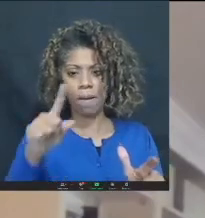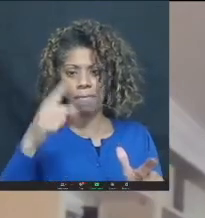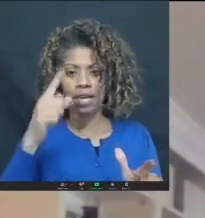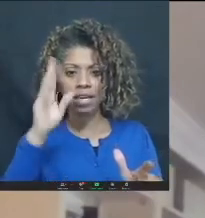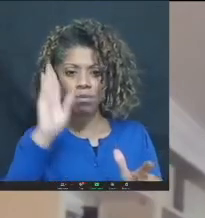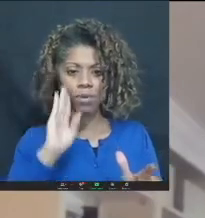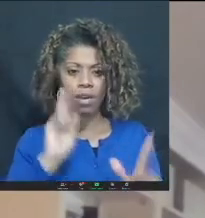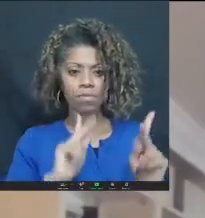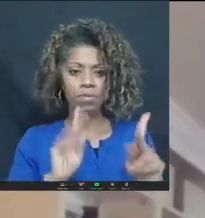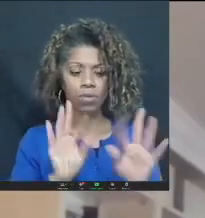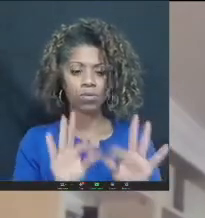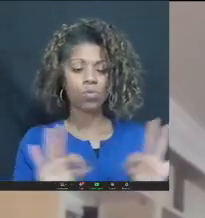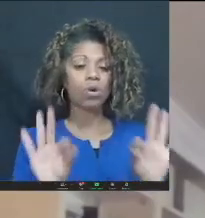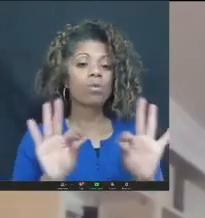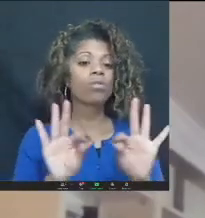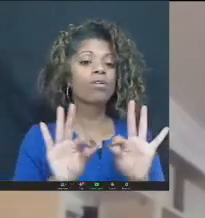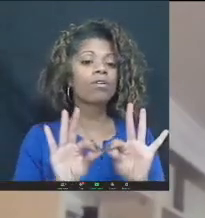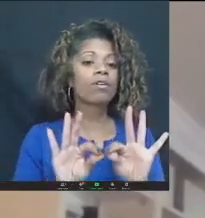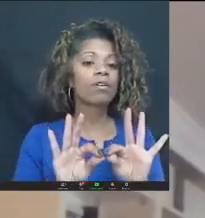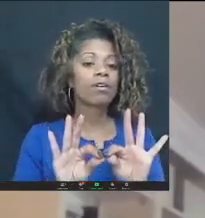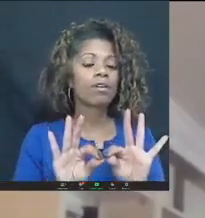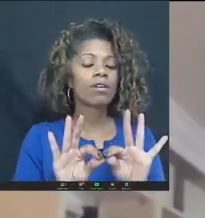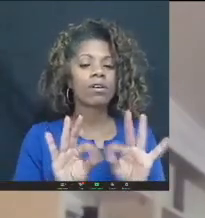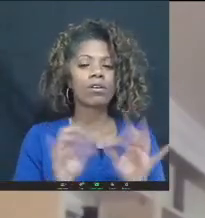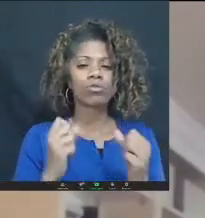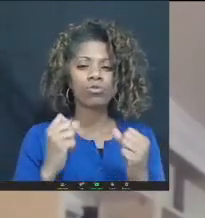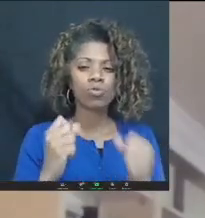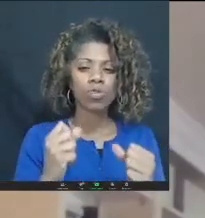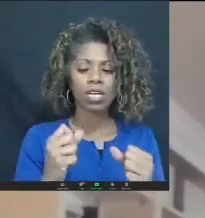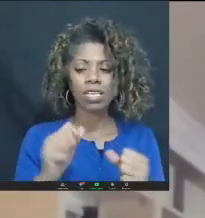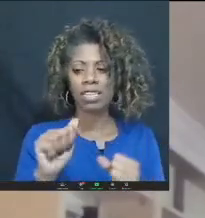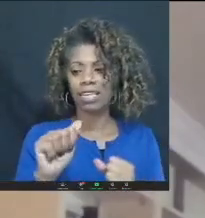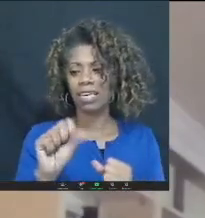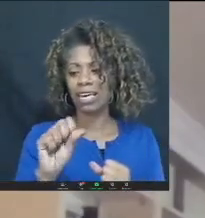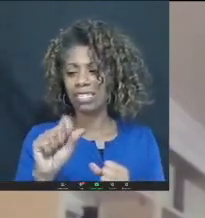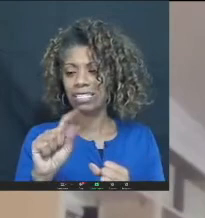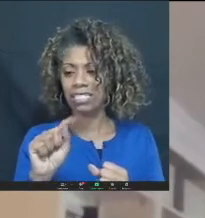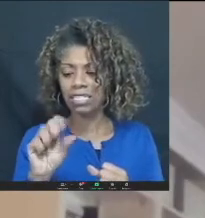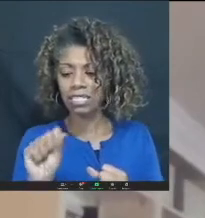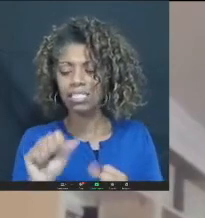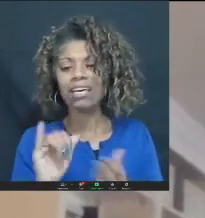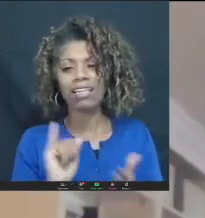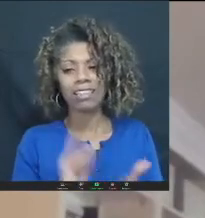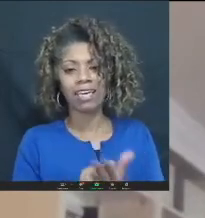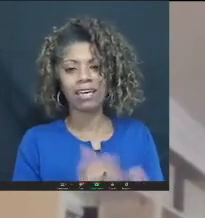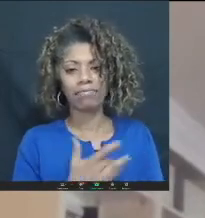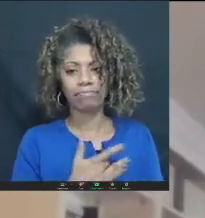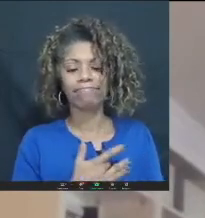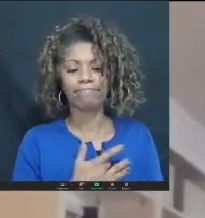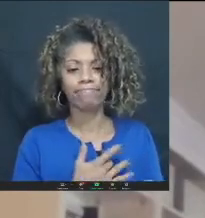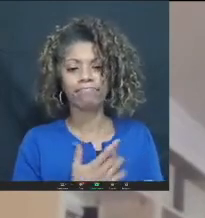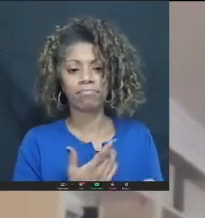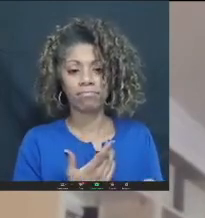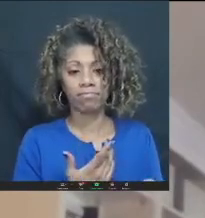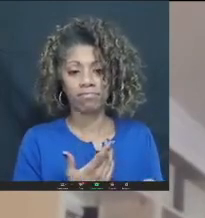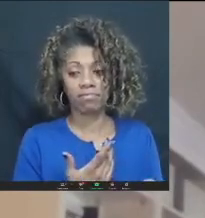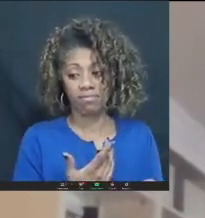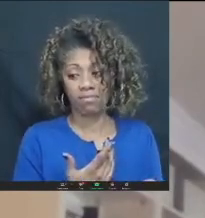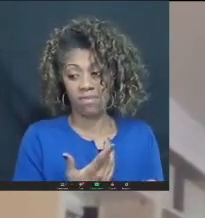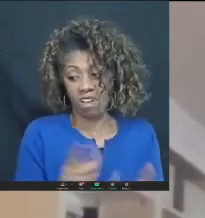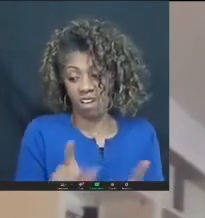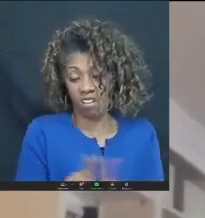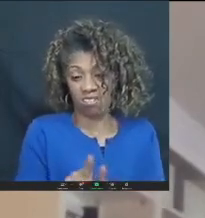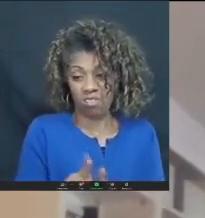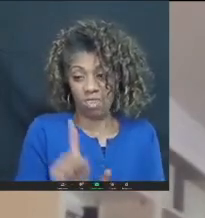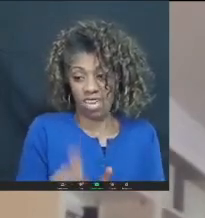We need to talk about their strengths. That resonated with me. That we have to define people by their aspirations, and we have to speak